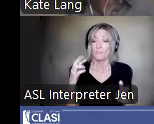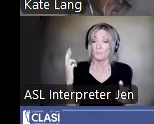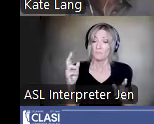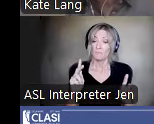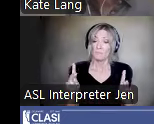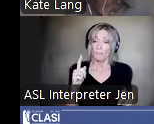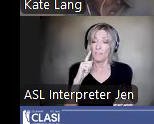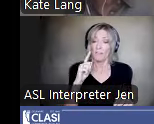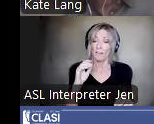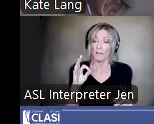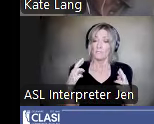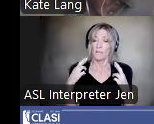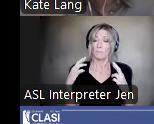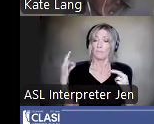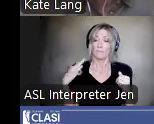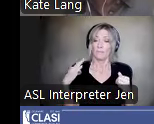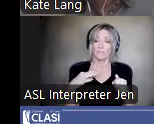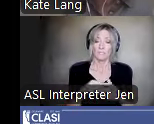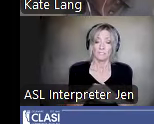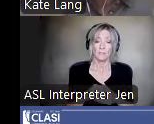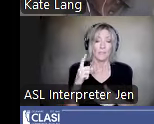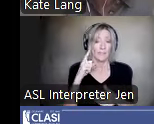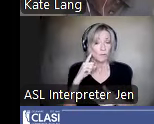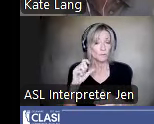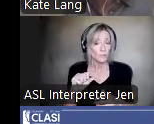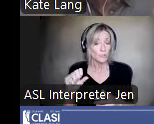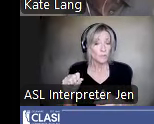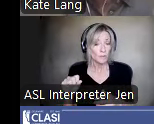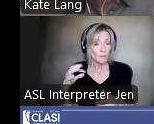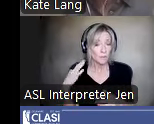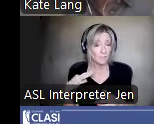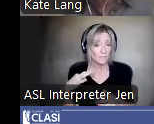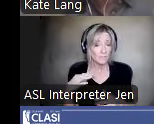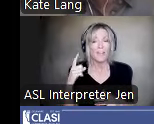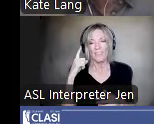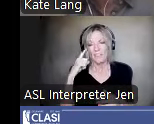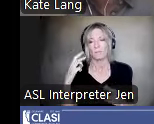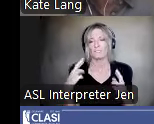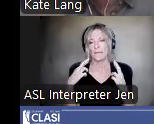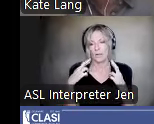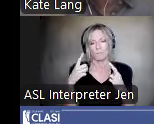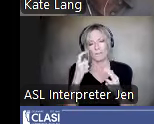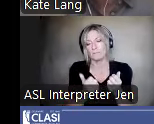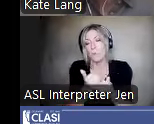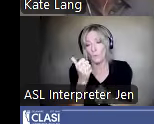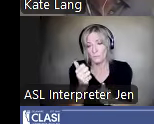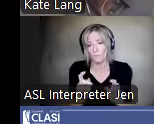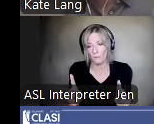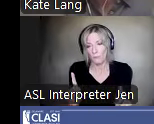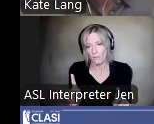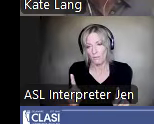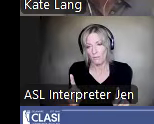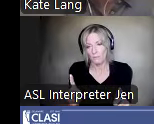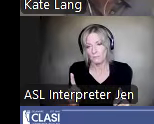of retirement benefits when they hear Social Security benefits, because that's the vast majority of people